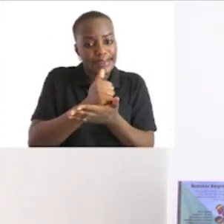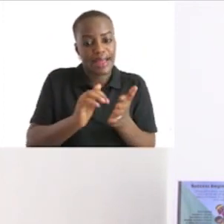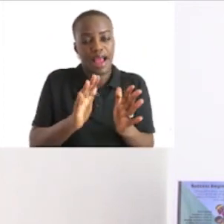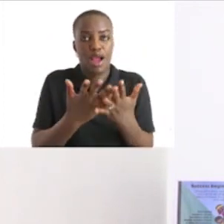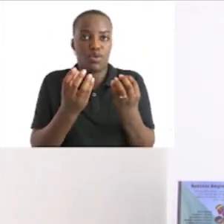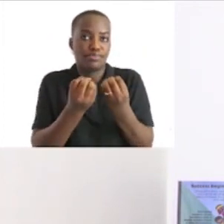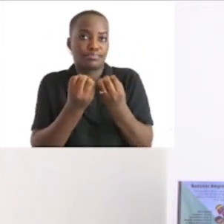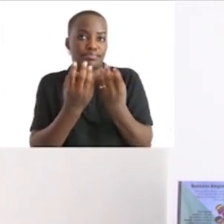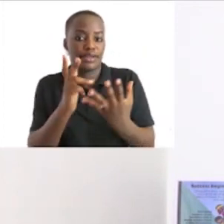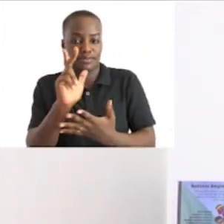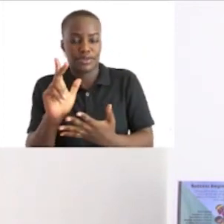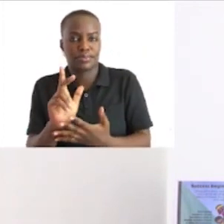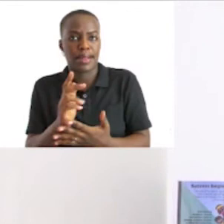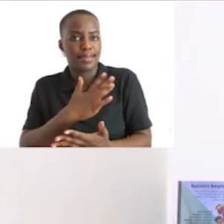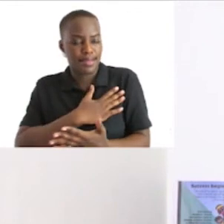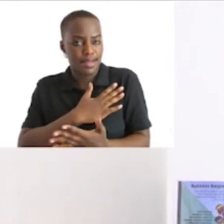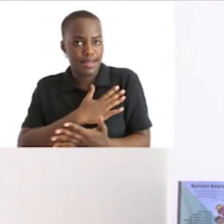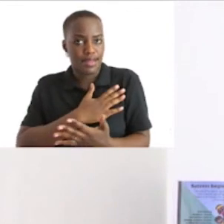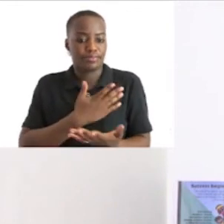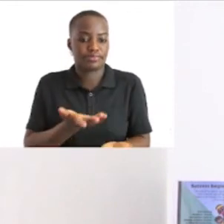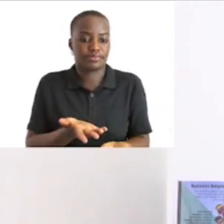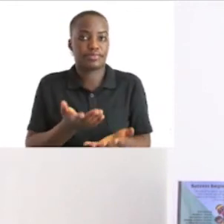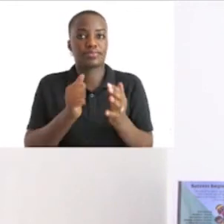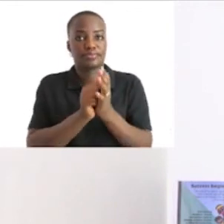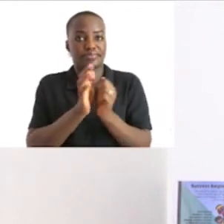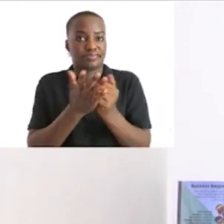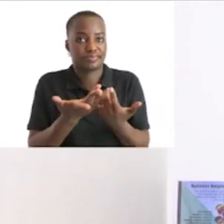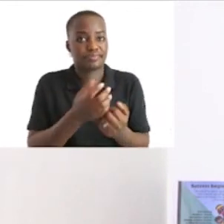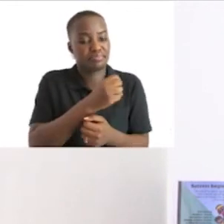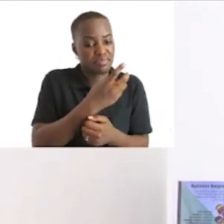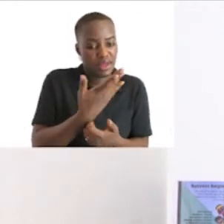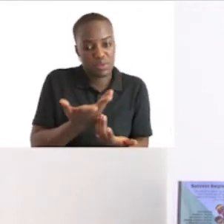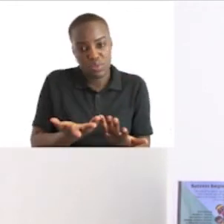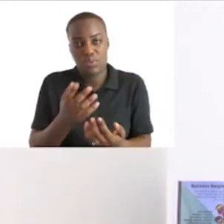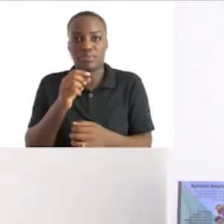how many people really do enjoy reading.